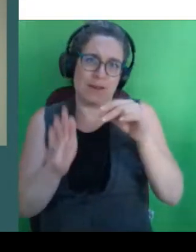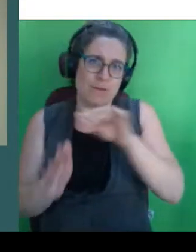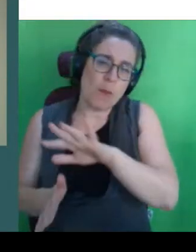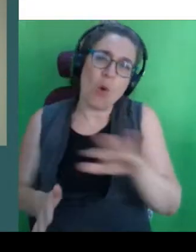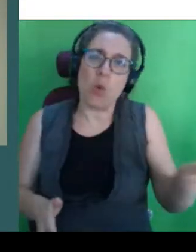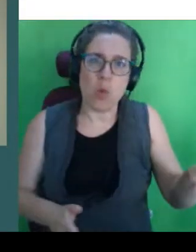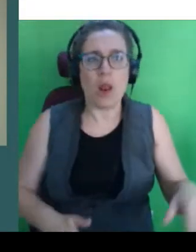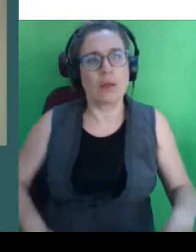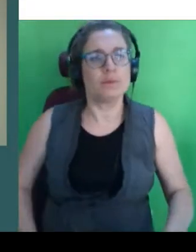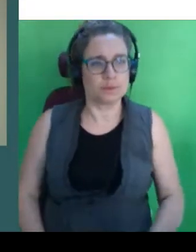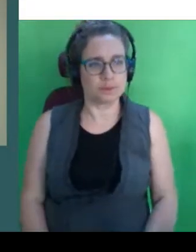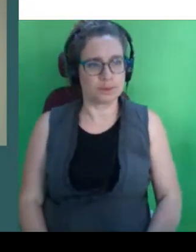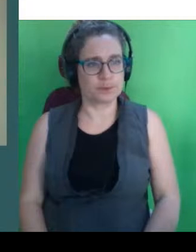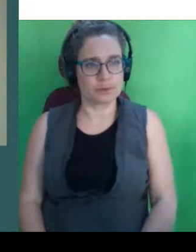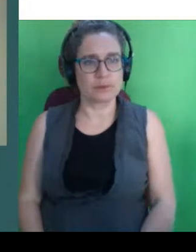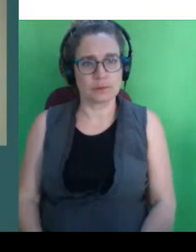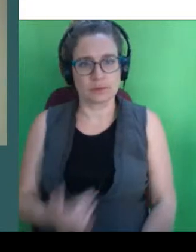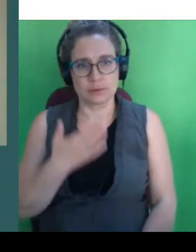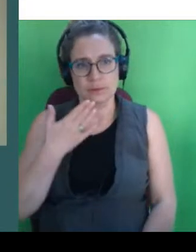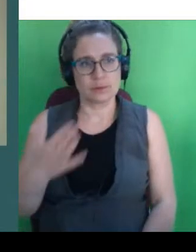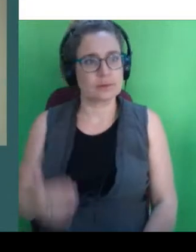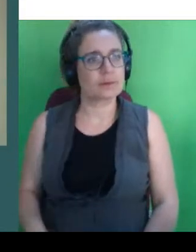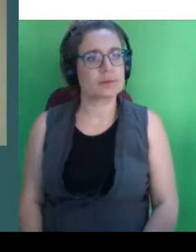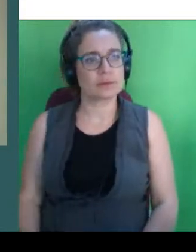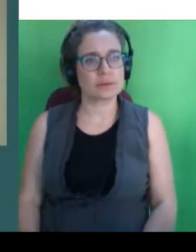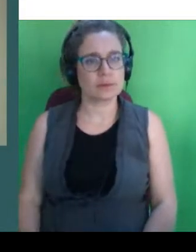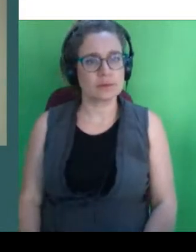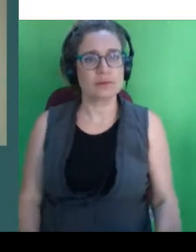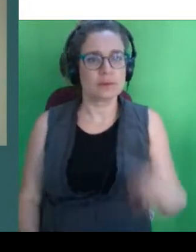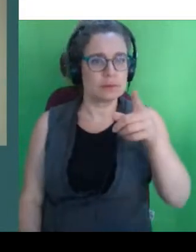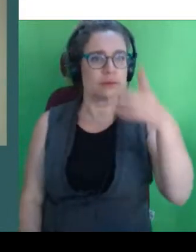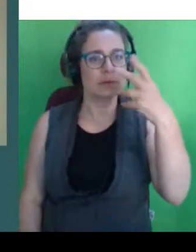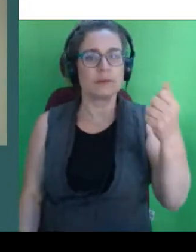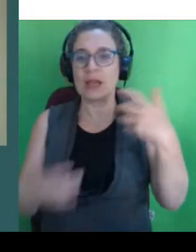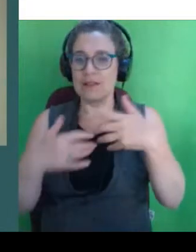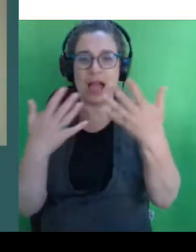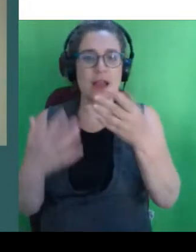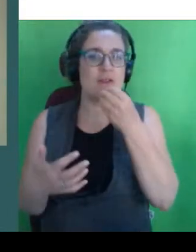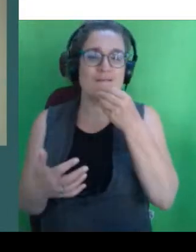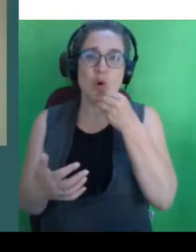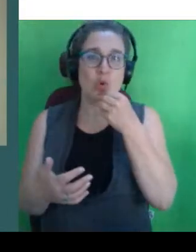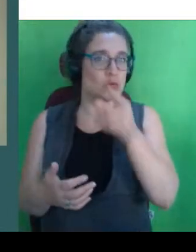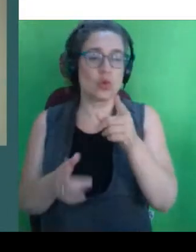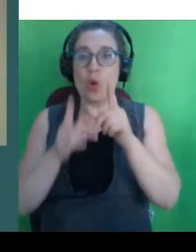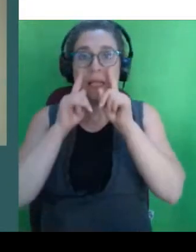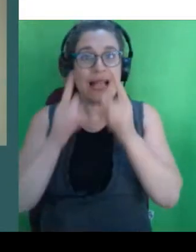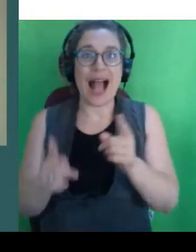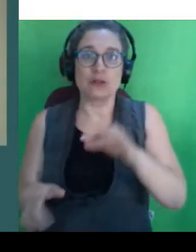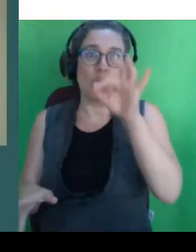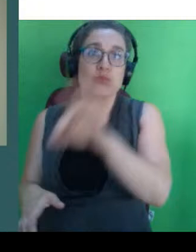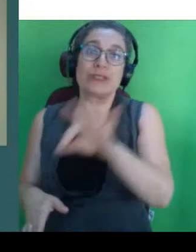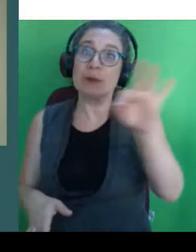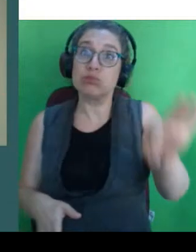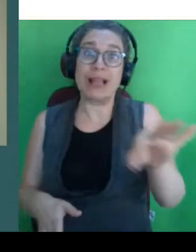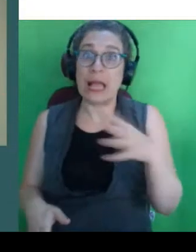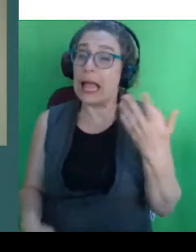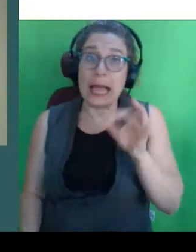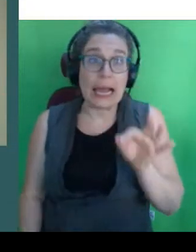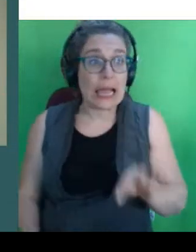you. Are there any foods that you cannot do prick to prick testing with?